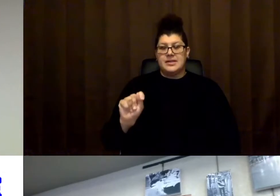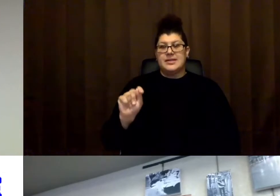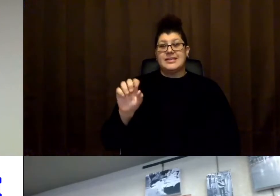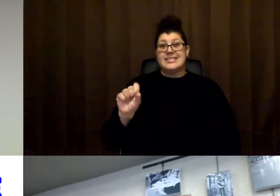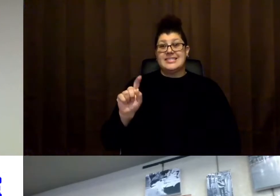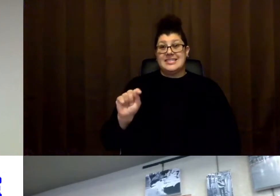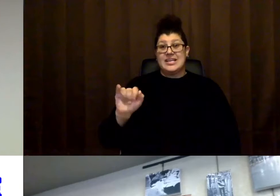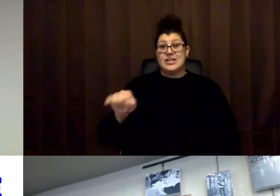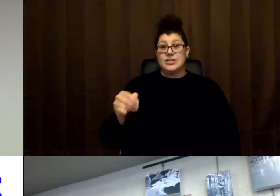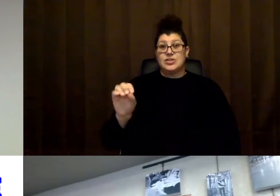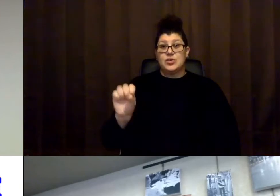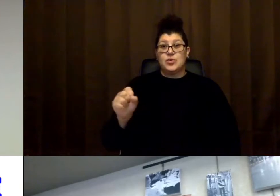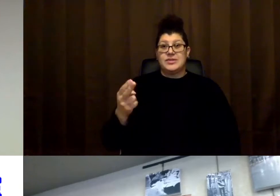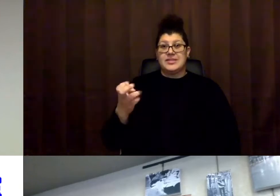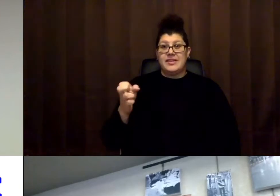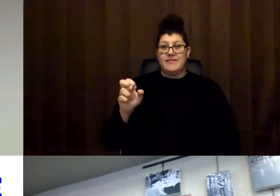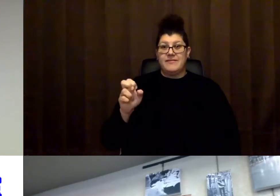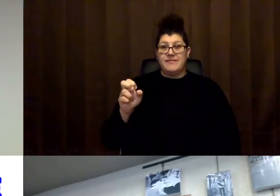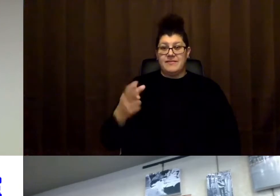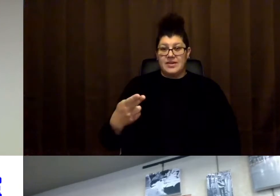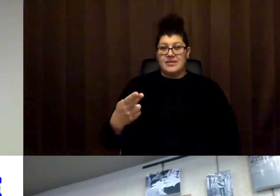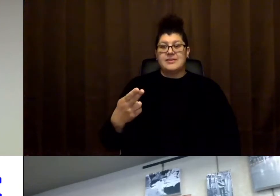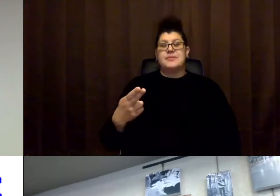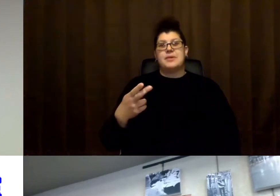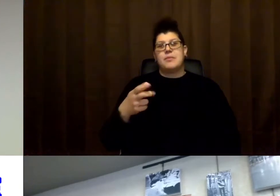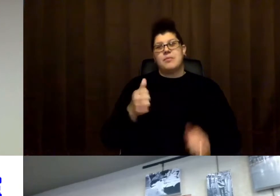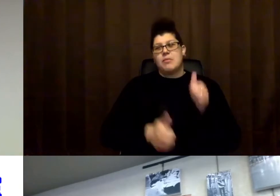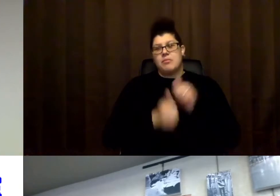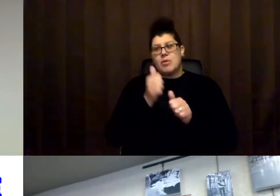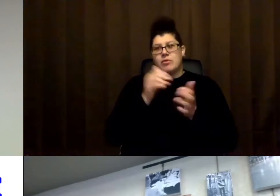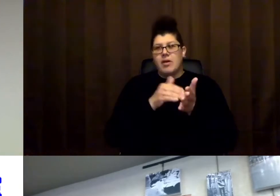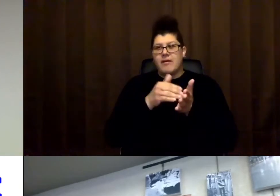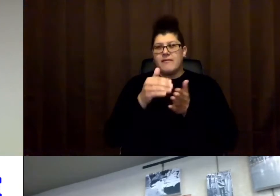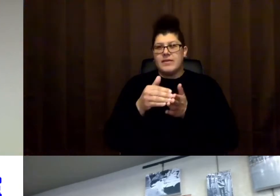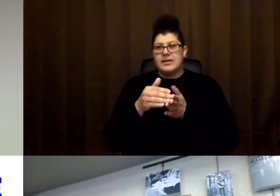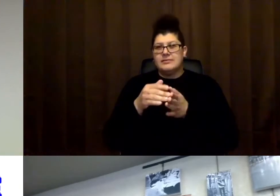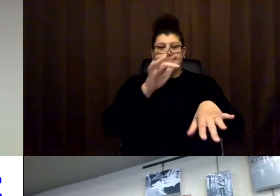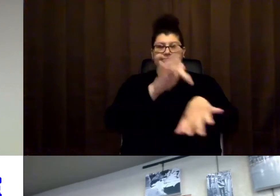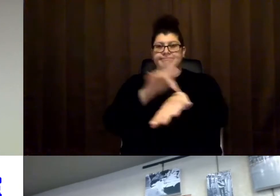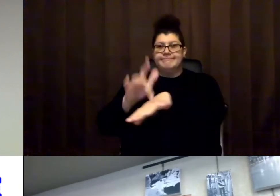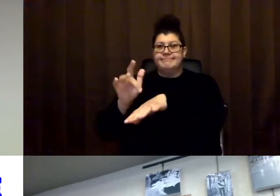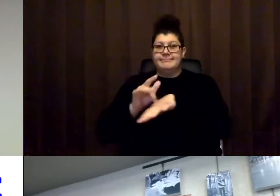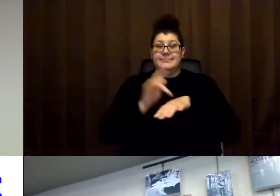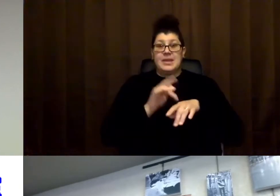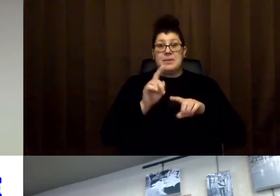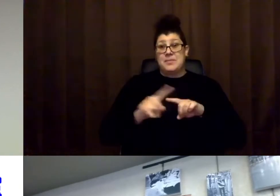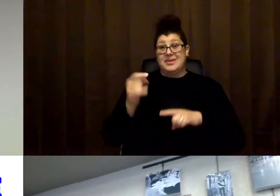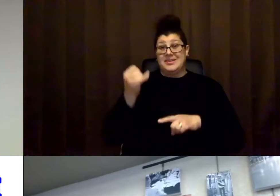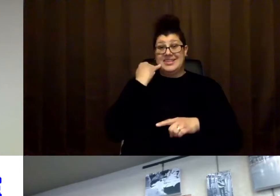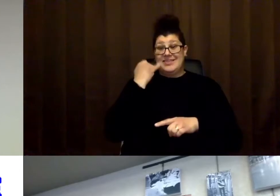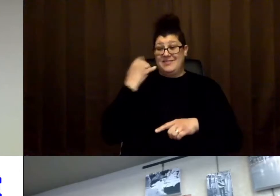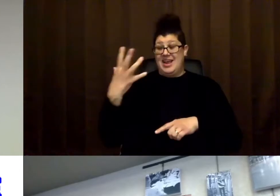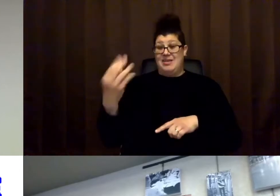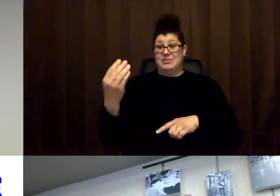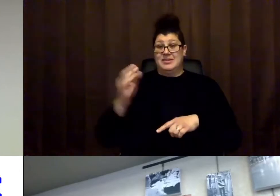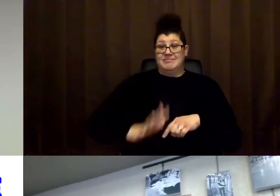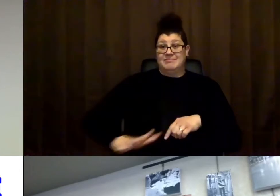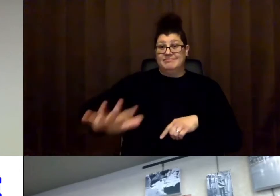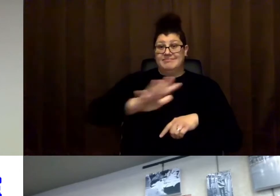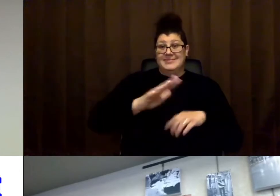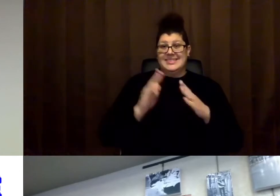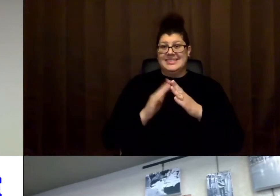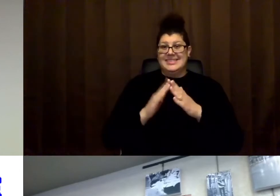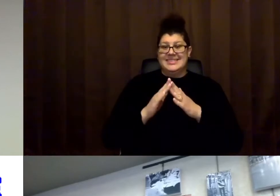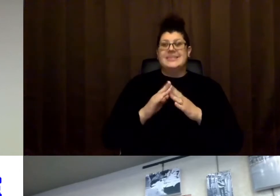Those are probably our major destinations there. But anyone that lives outside of the urbanized area is able to access